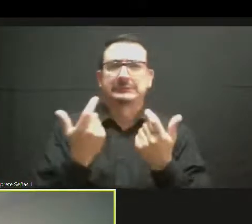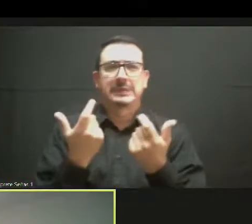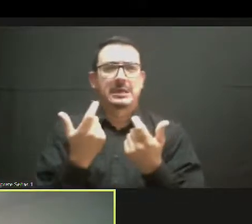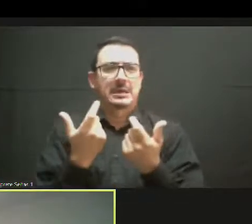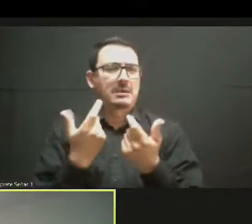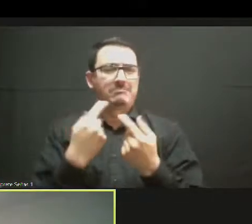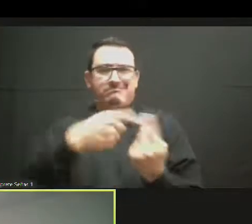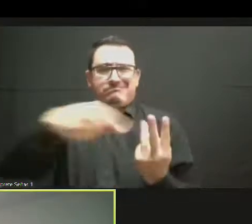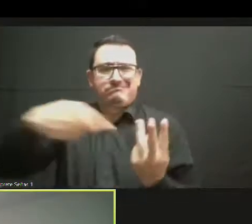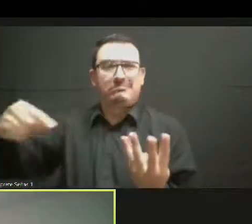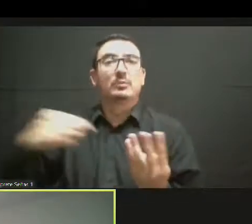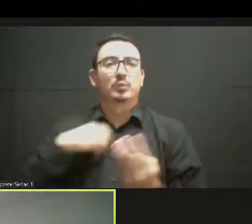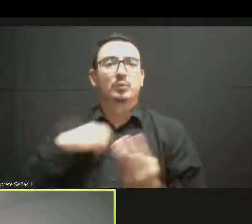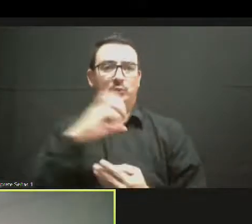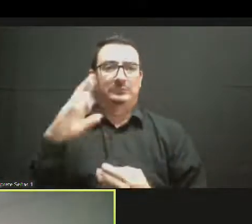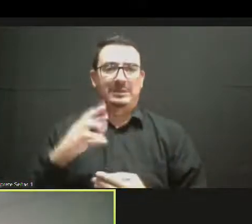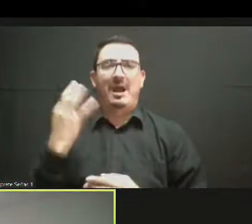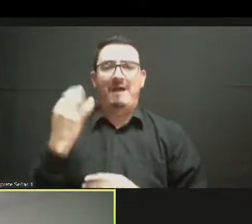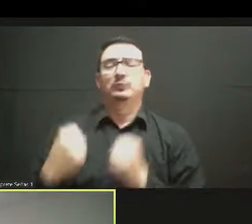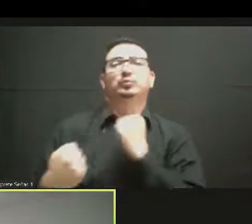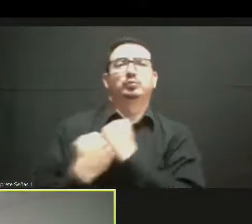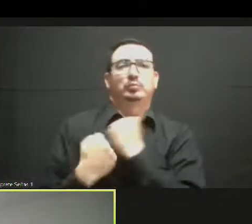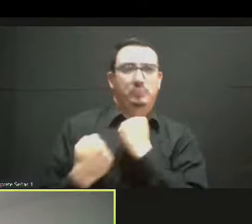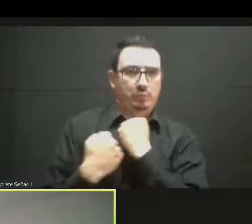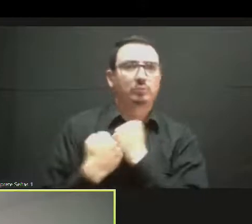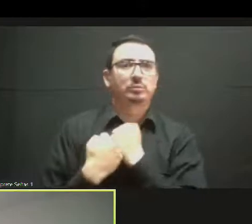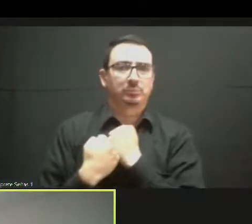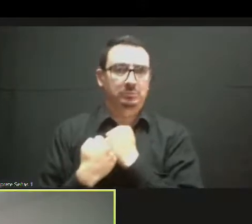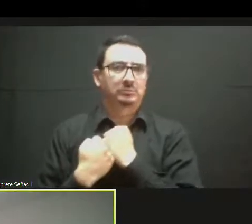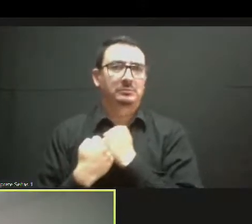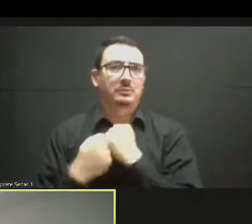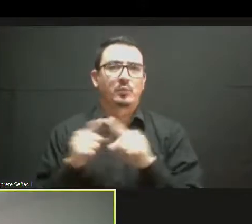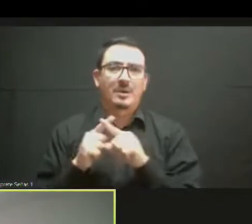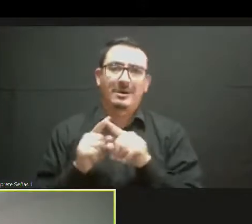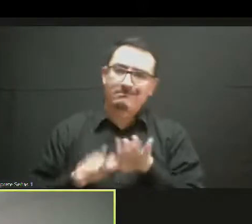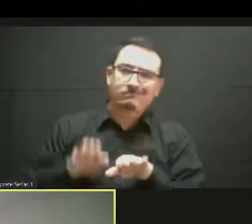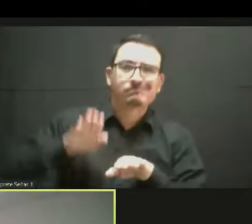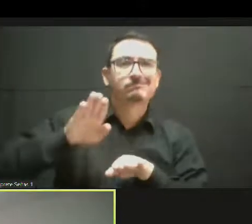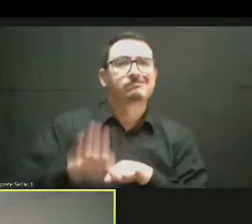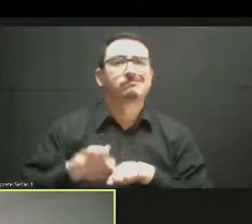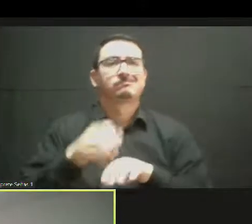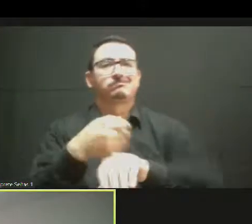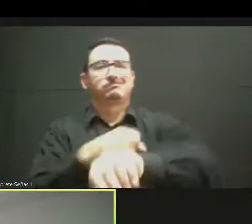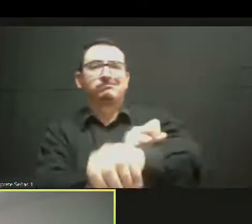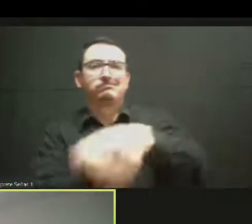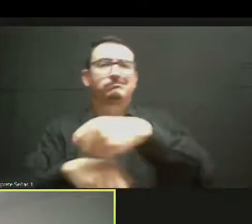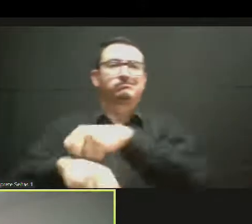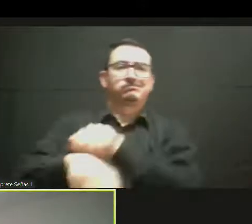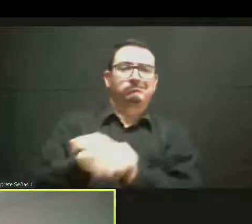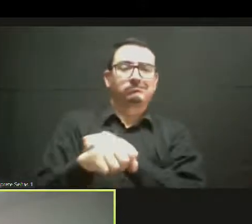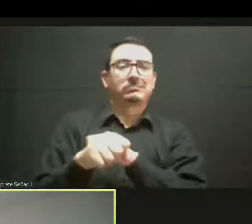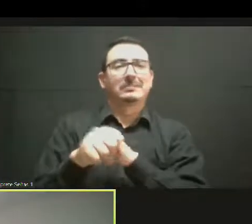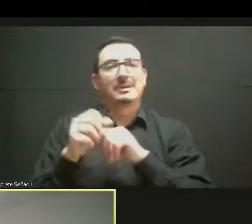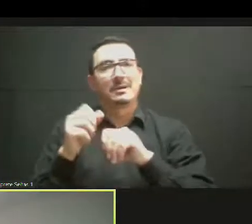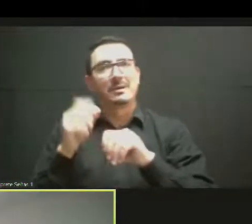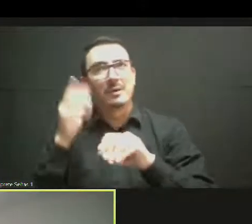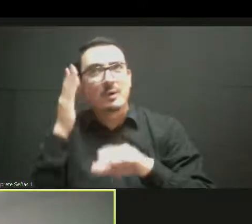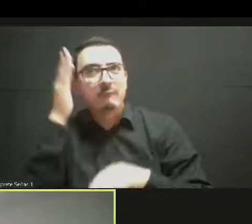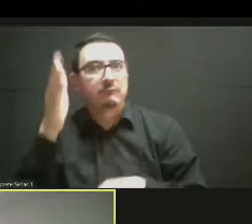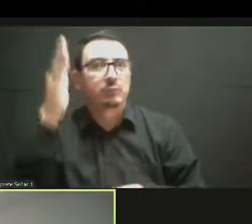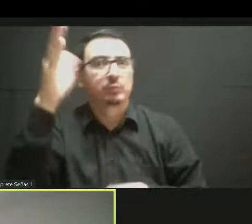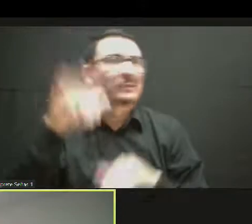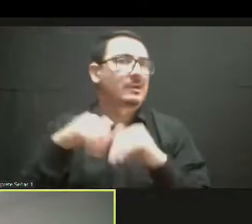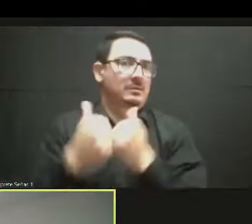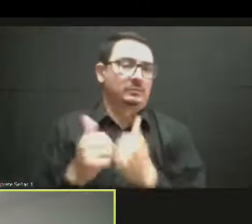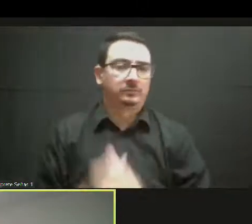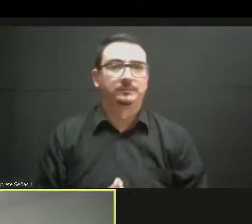first steps in terms of engaging more aggressively, not just to work with, for example, our local academia, but nowadays